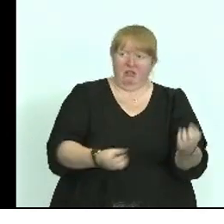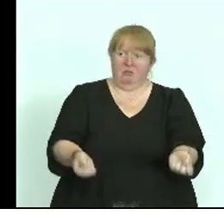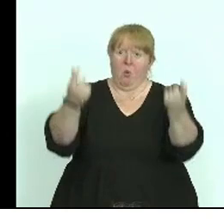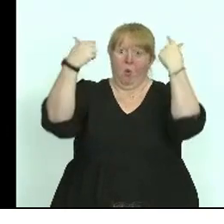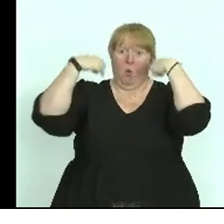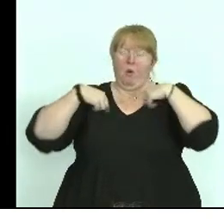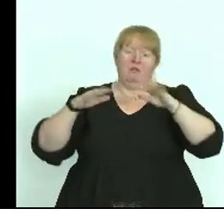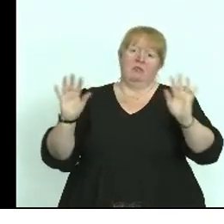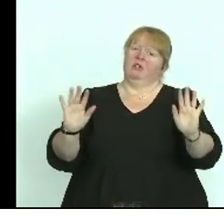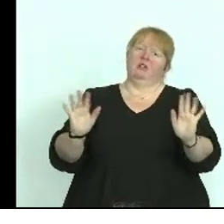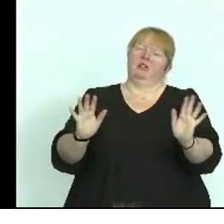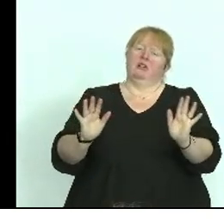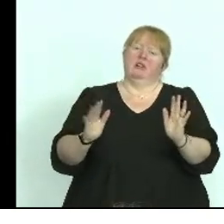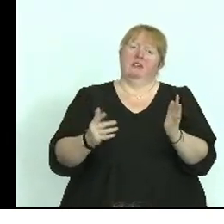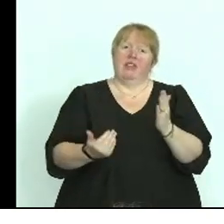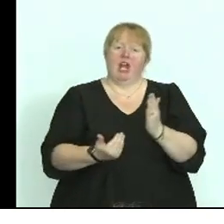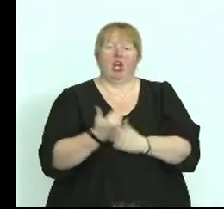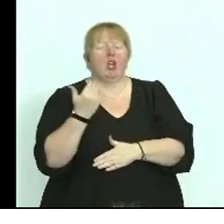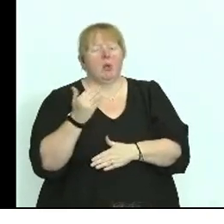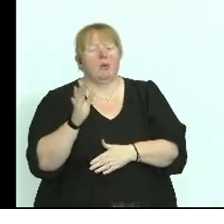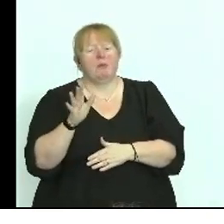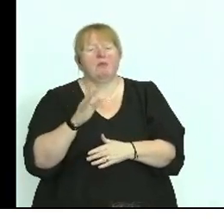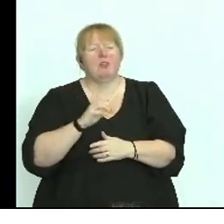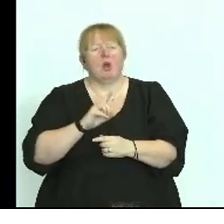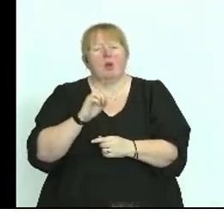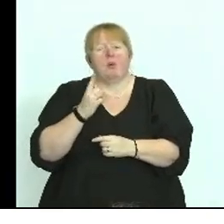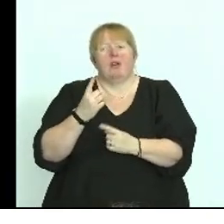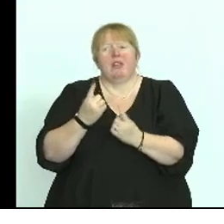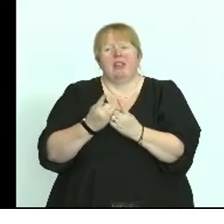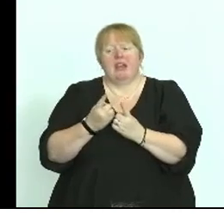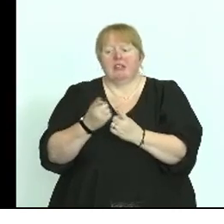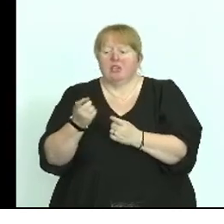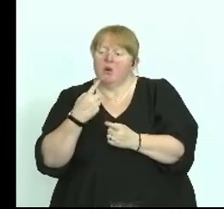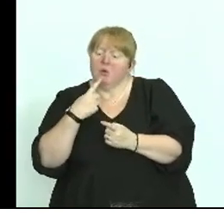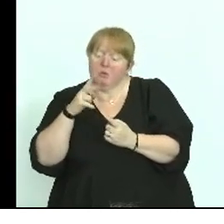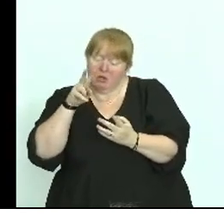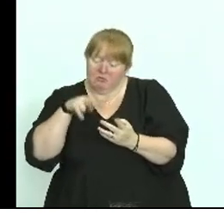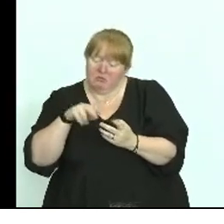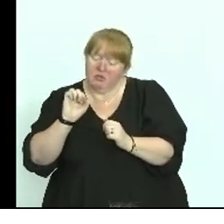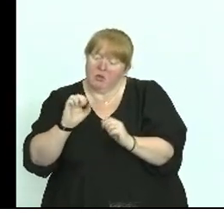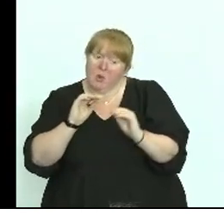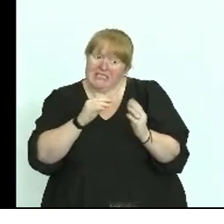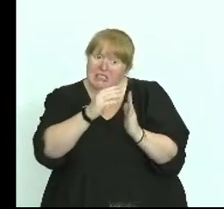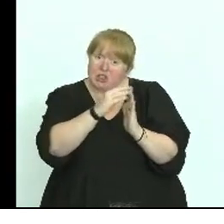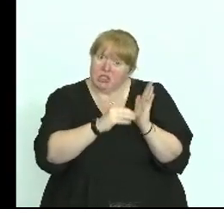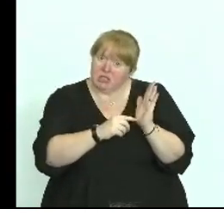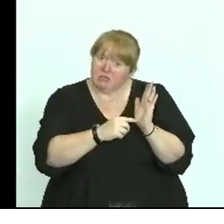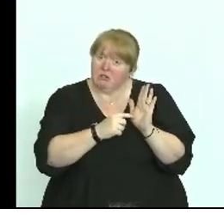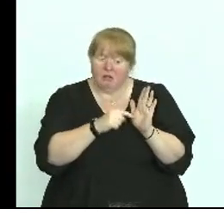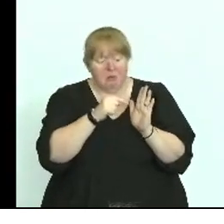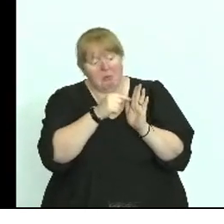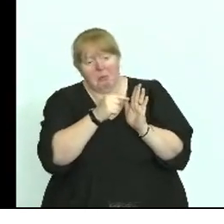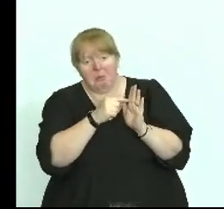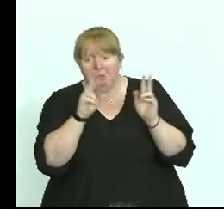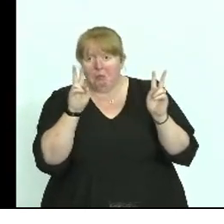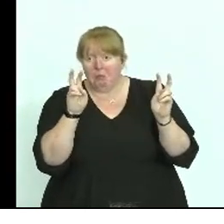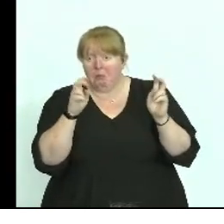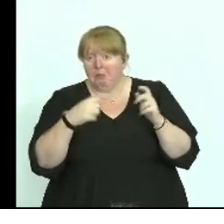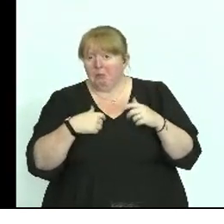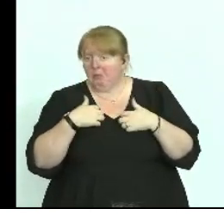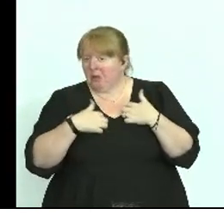space, right? So what are the spaces that we can look at? Here's what you're teaching right now. This could be an interesting topic to